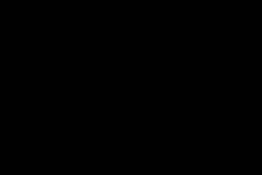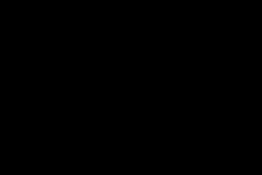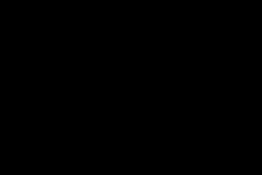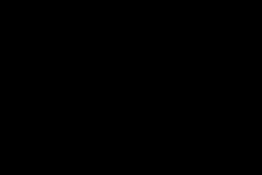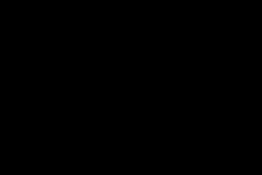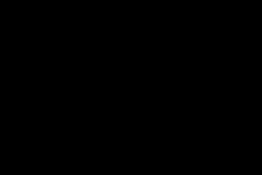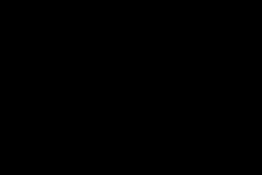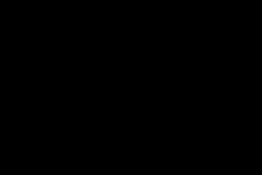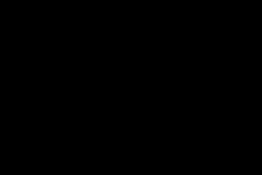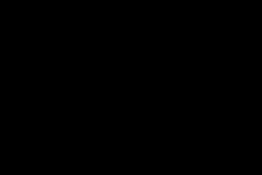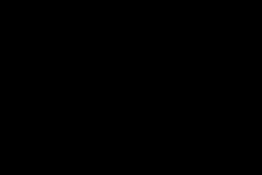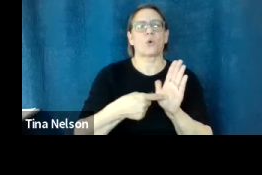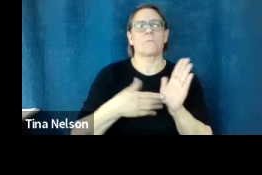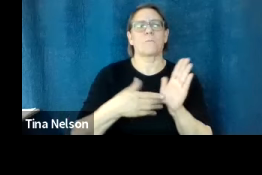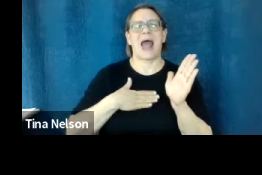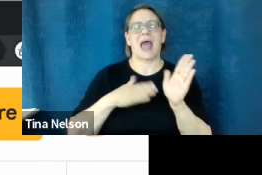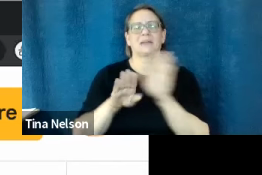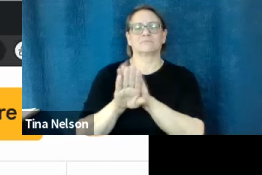and share my screen here.